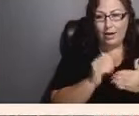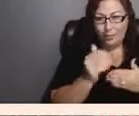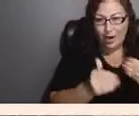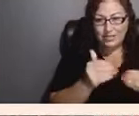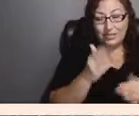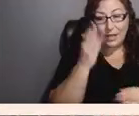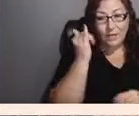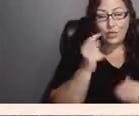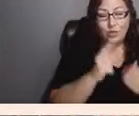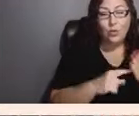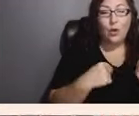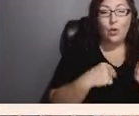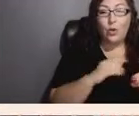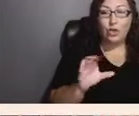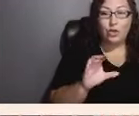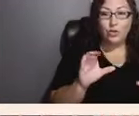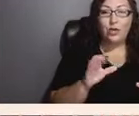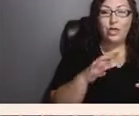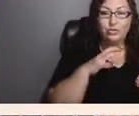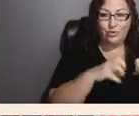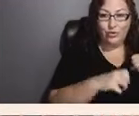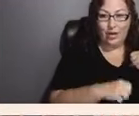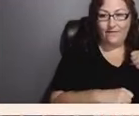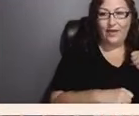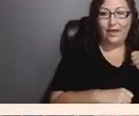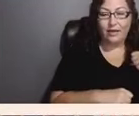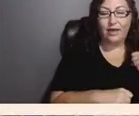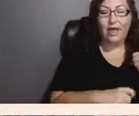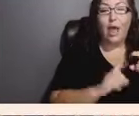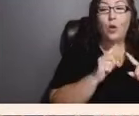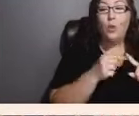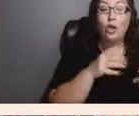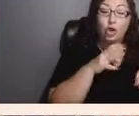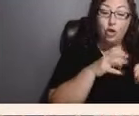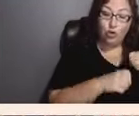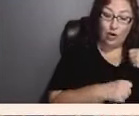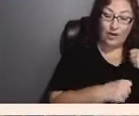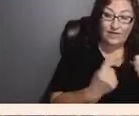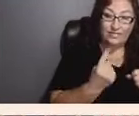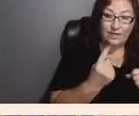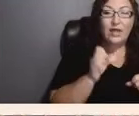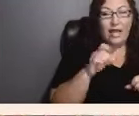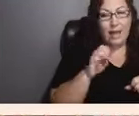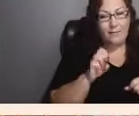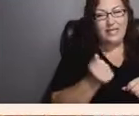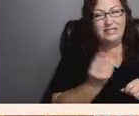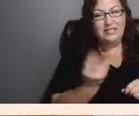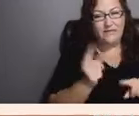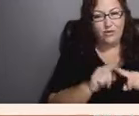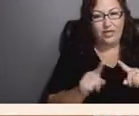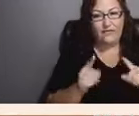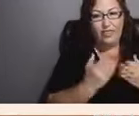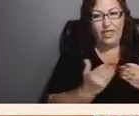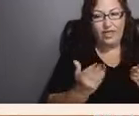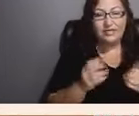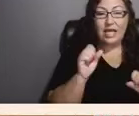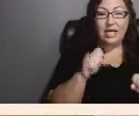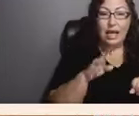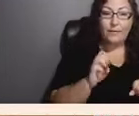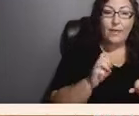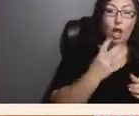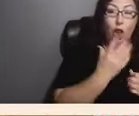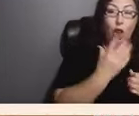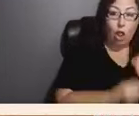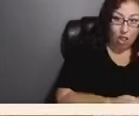were doing is grieving. And when you're grieving something, it could be a number of different things. It could be loss of a